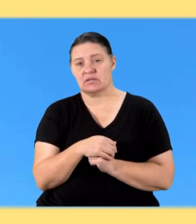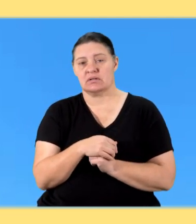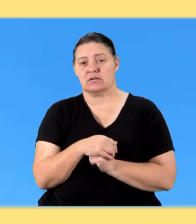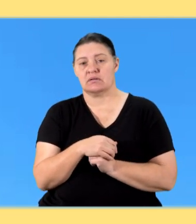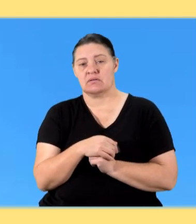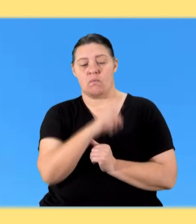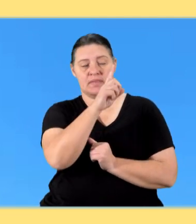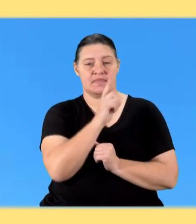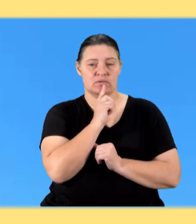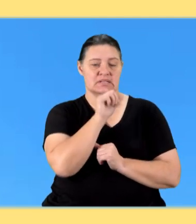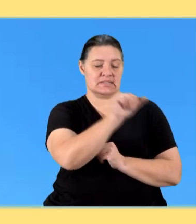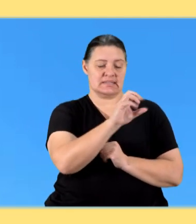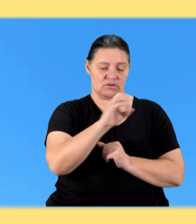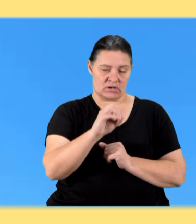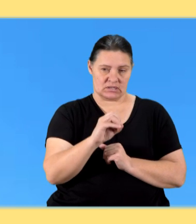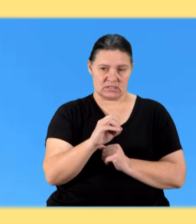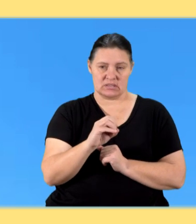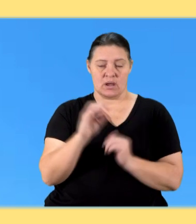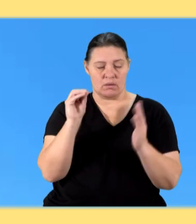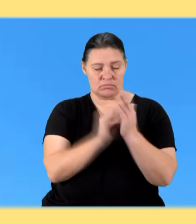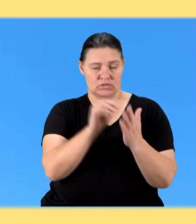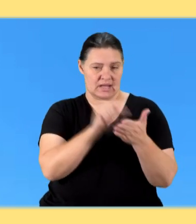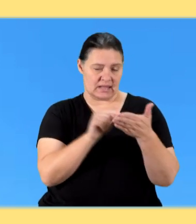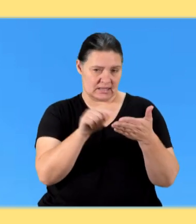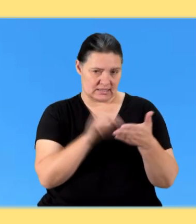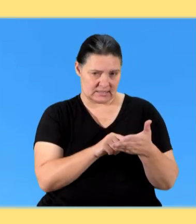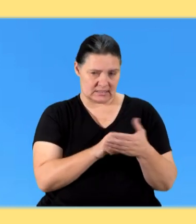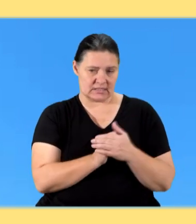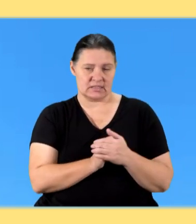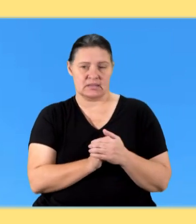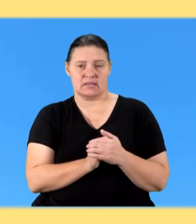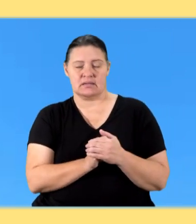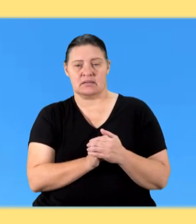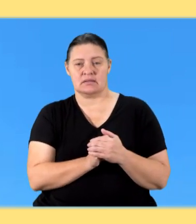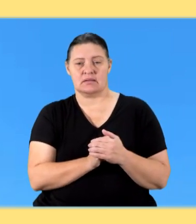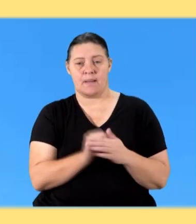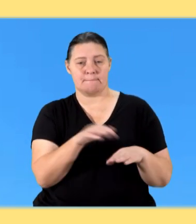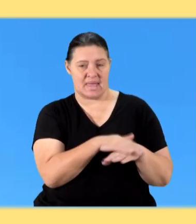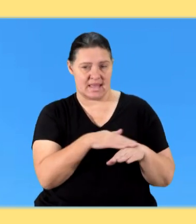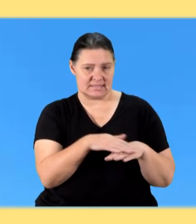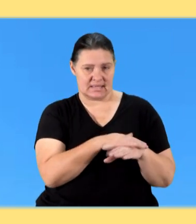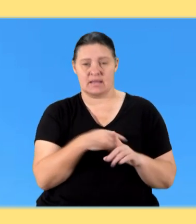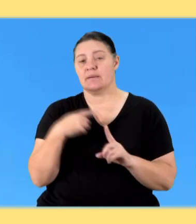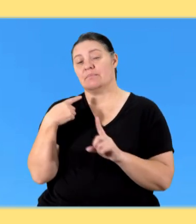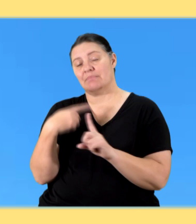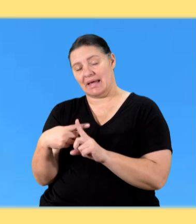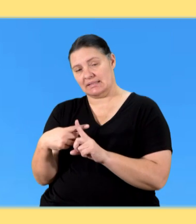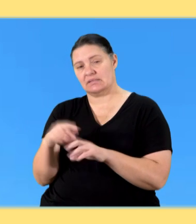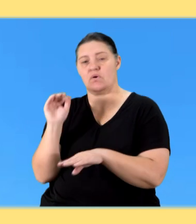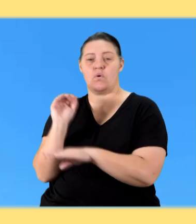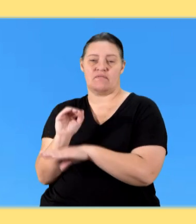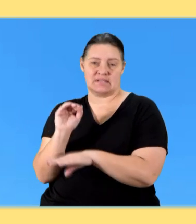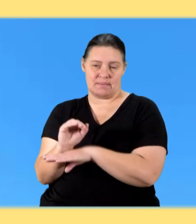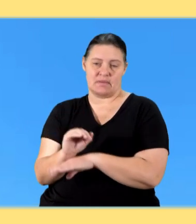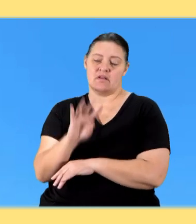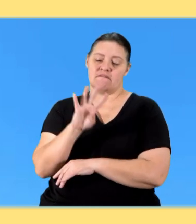much? Let's say it again, 1,600, punch that in your calculator. 1,600, your basic,